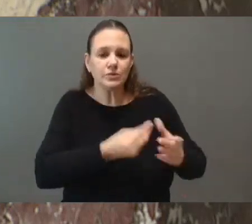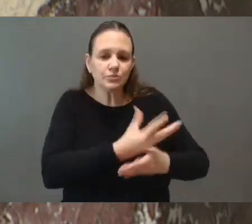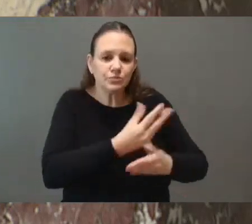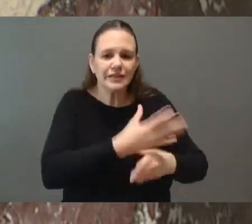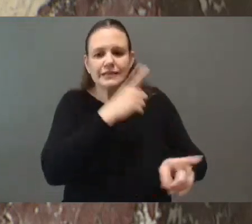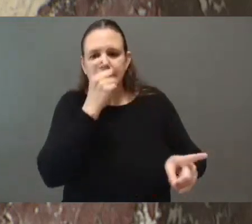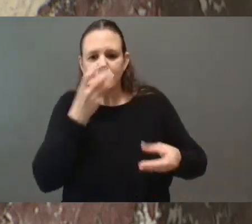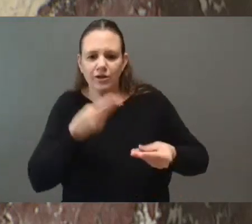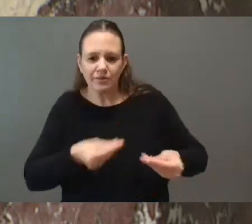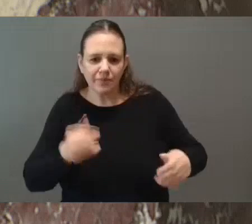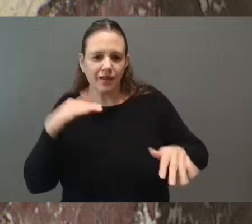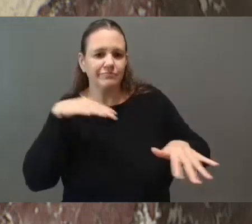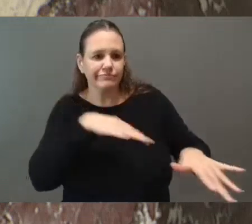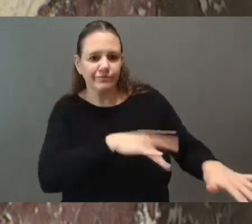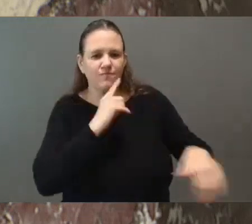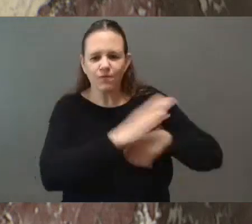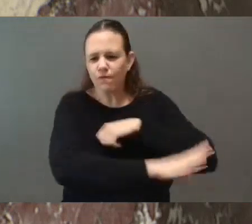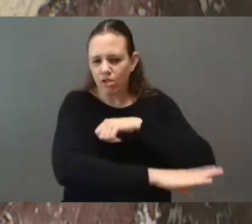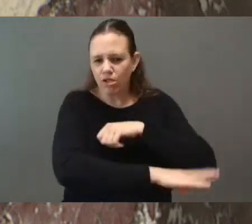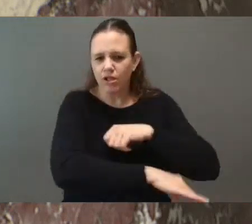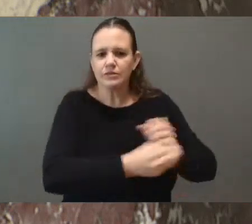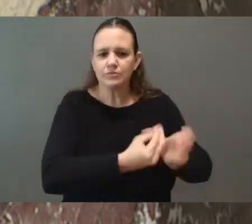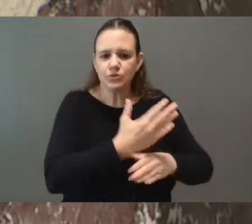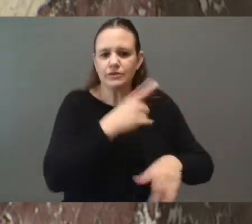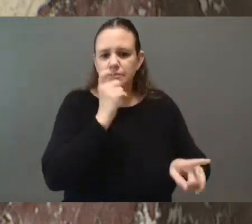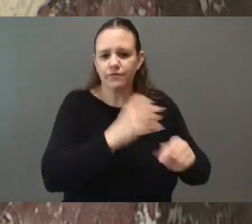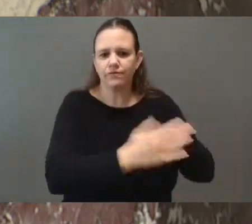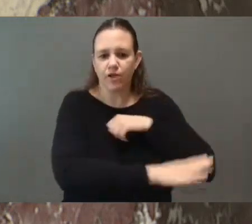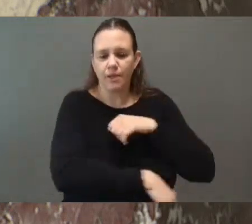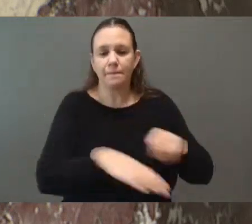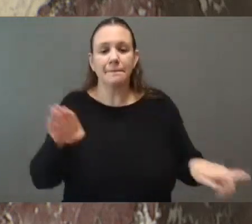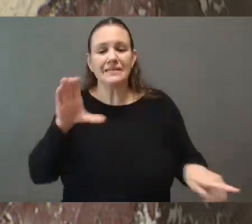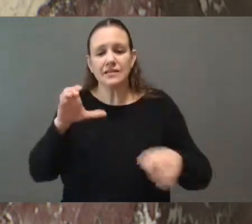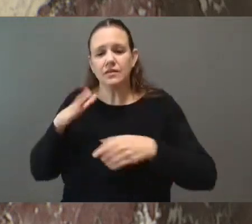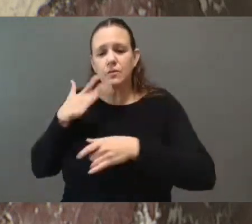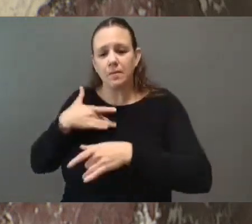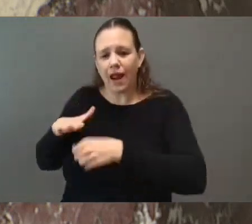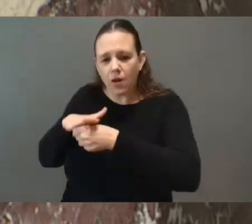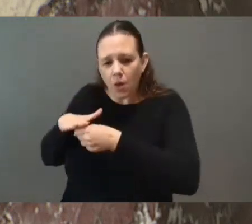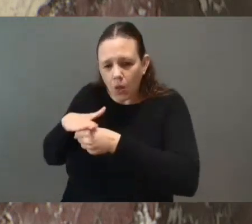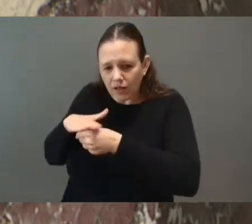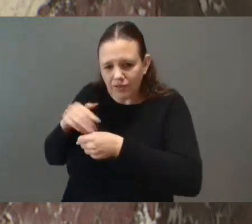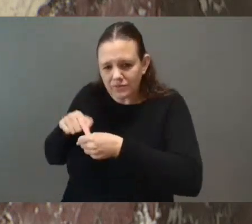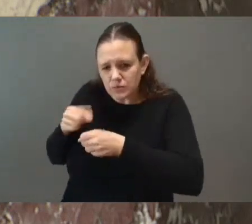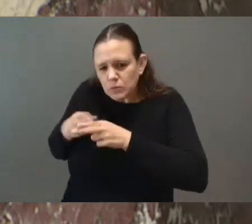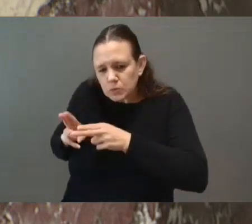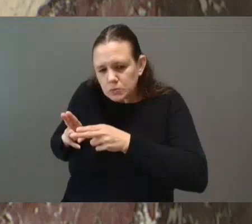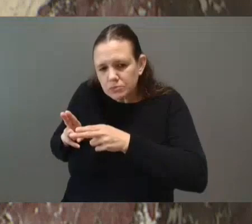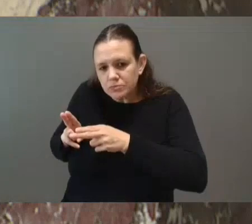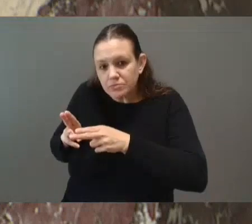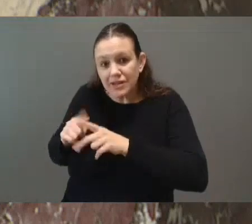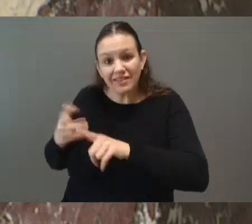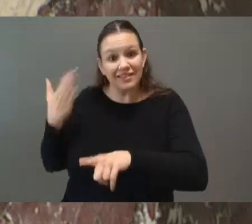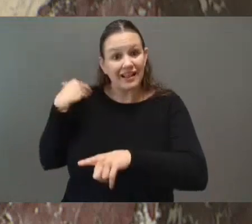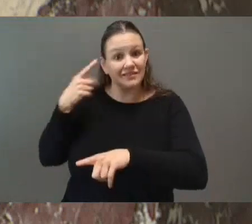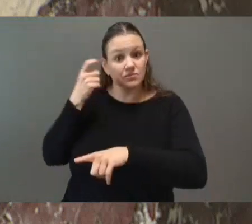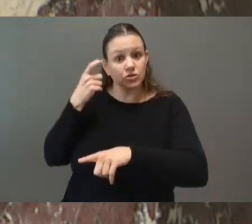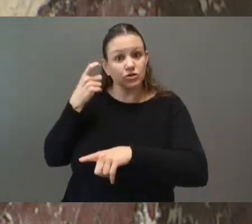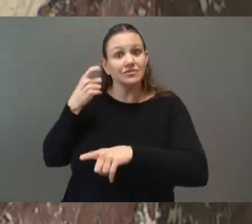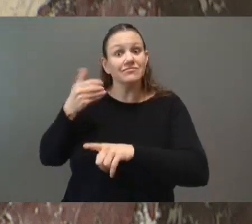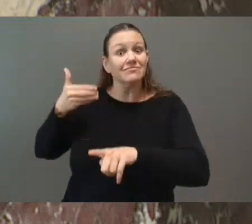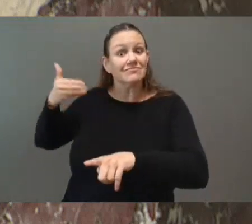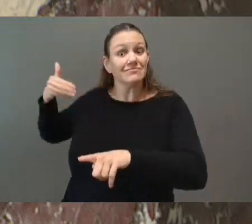very localized and relatively short-term. We have seen with last summer and previous summers, and our expectation is this summer,